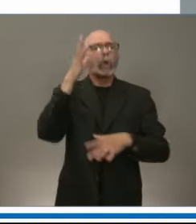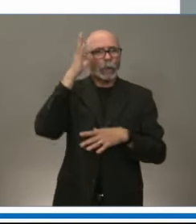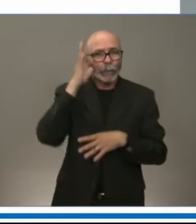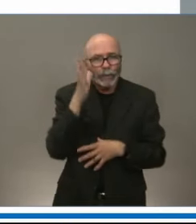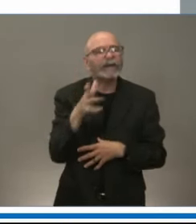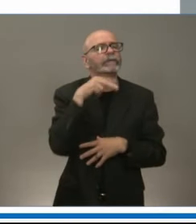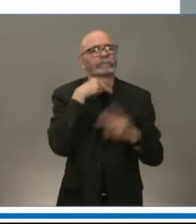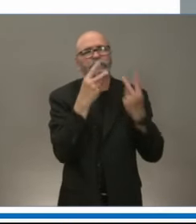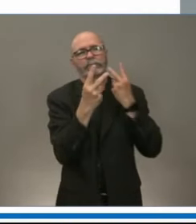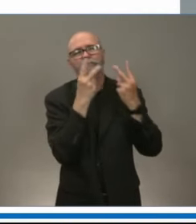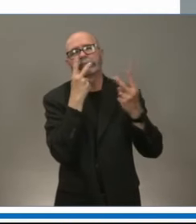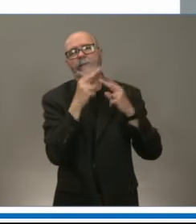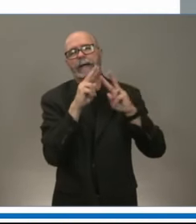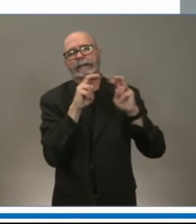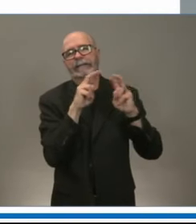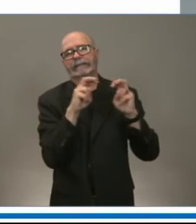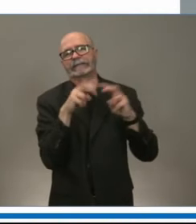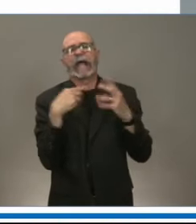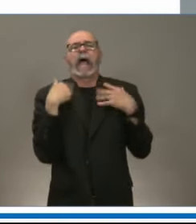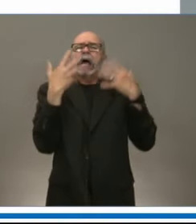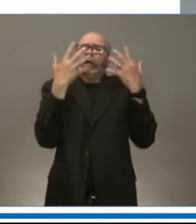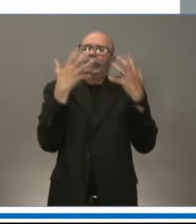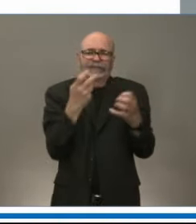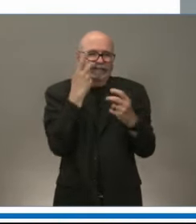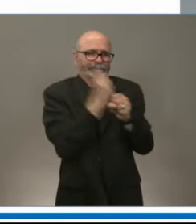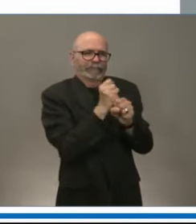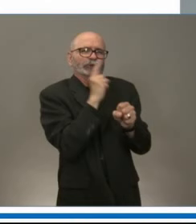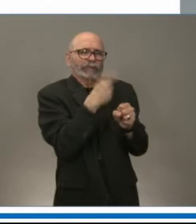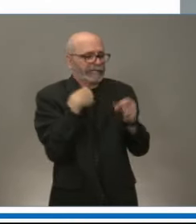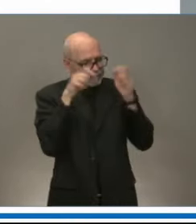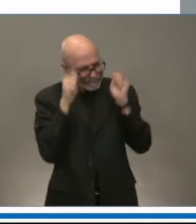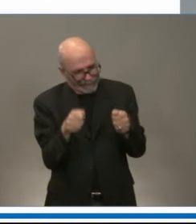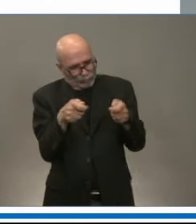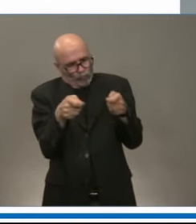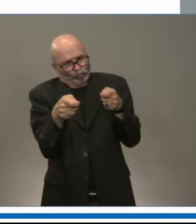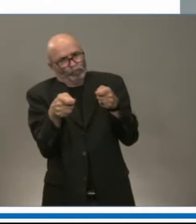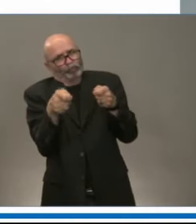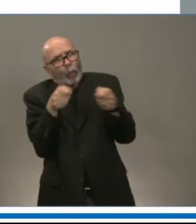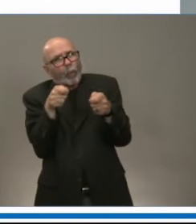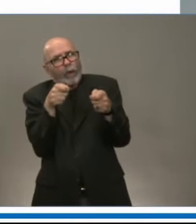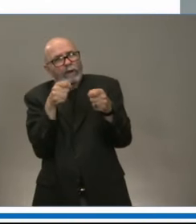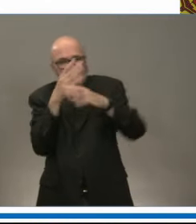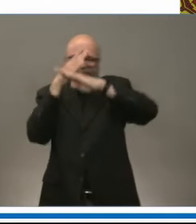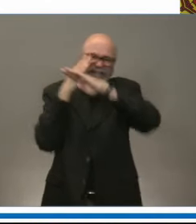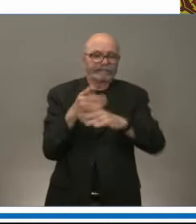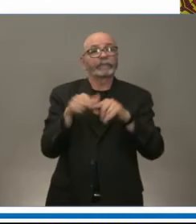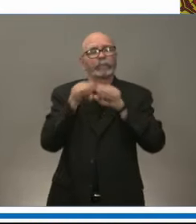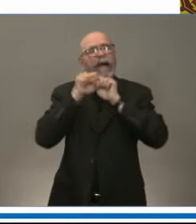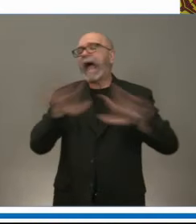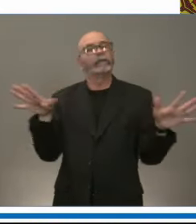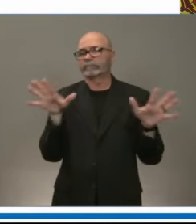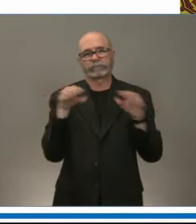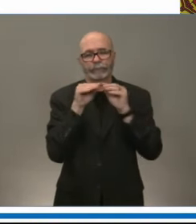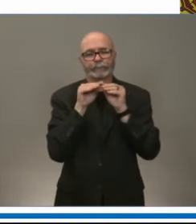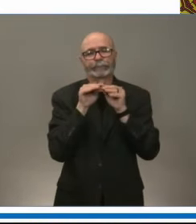within our control if we all do things that we need to do to help each other be safe. John, do you have a